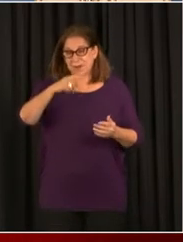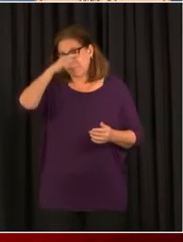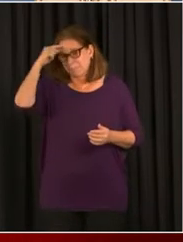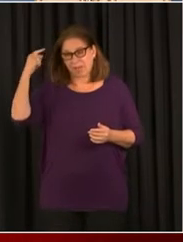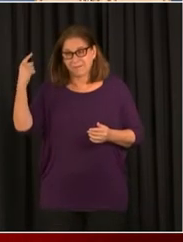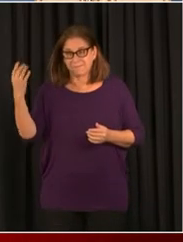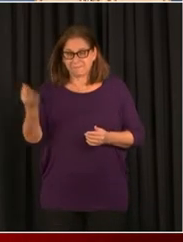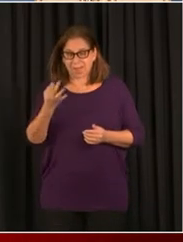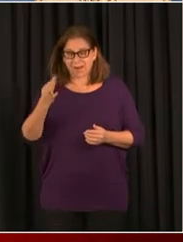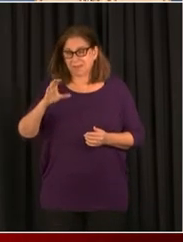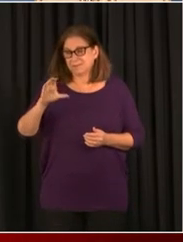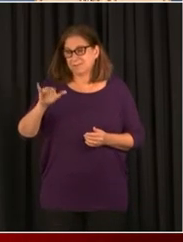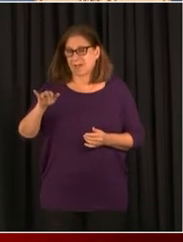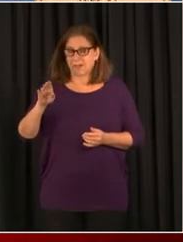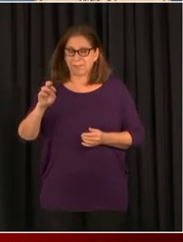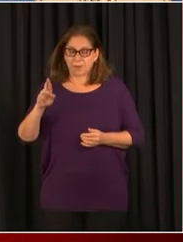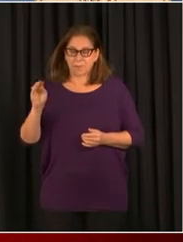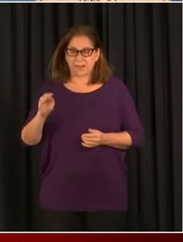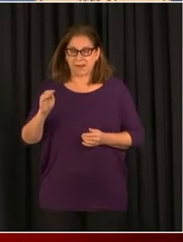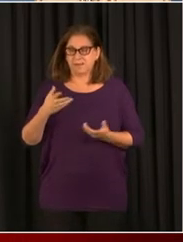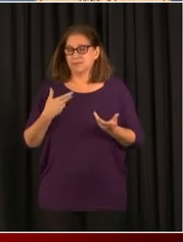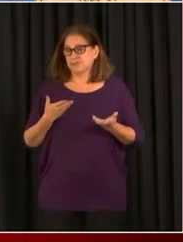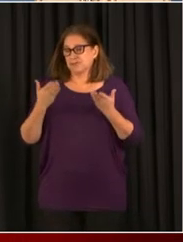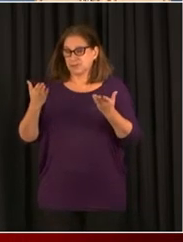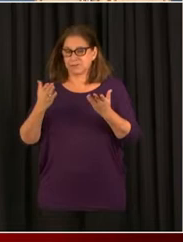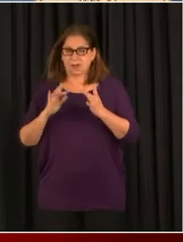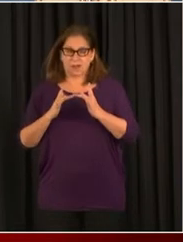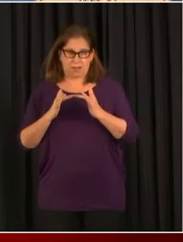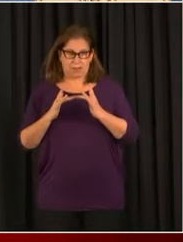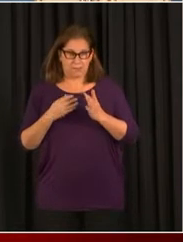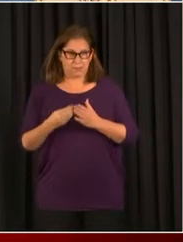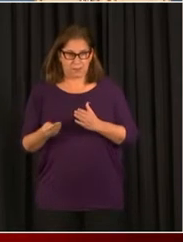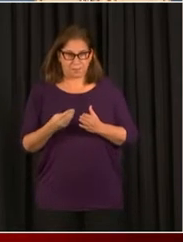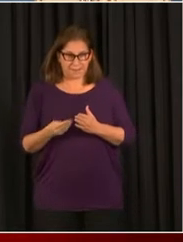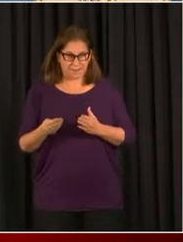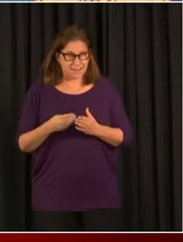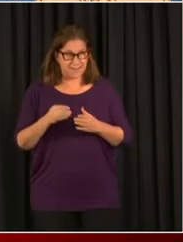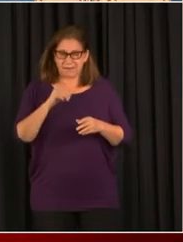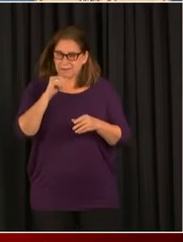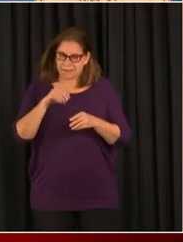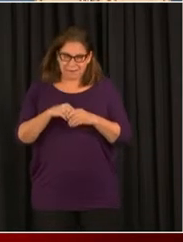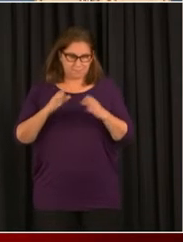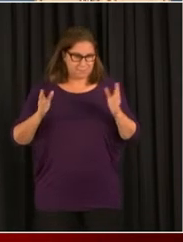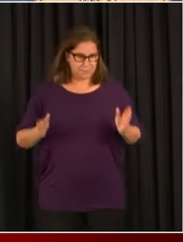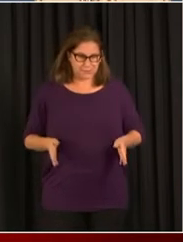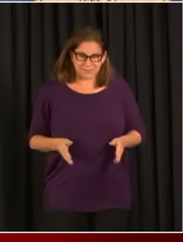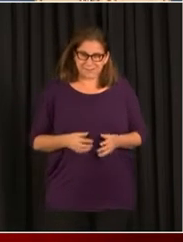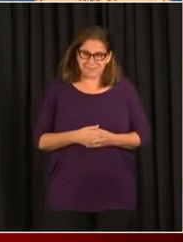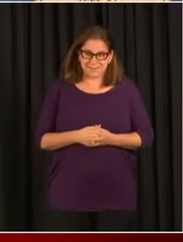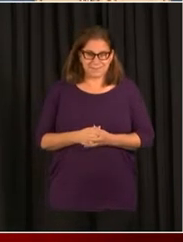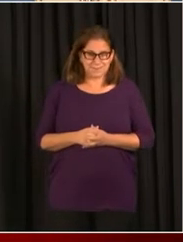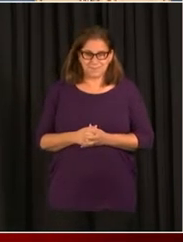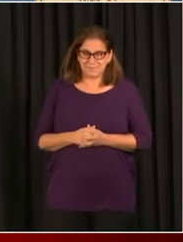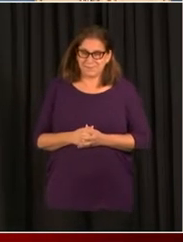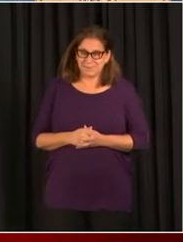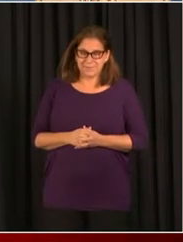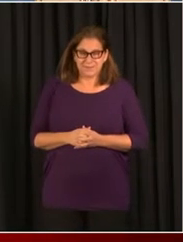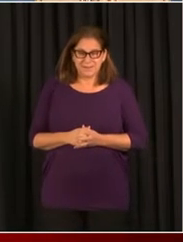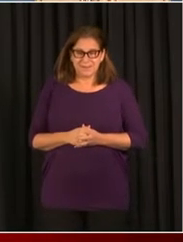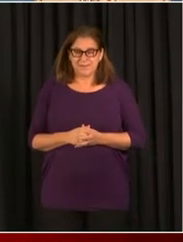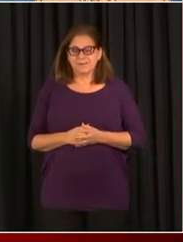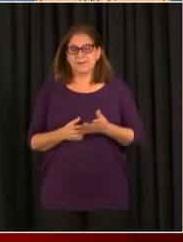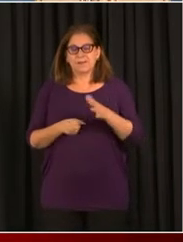deals online, and preferably finding local retailers that you can do that shopping